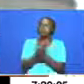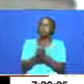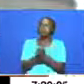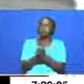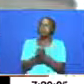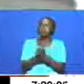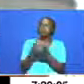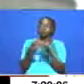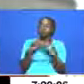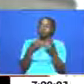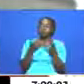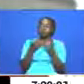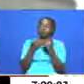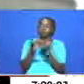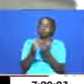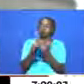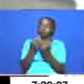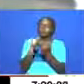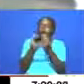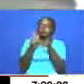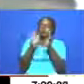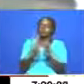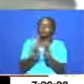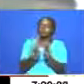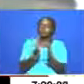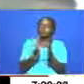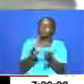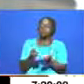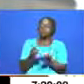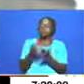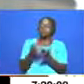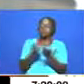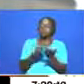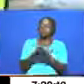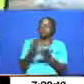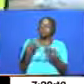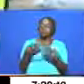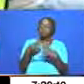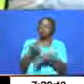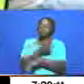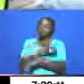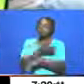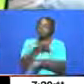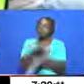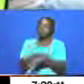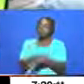has been critical, especially in ensuring that our people are getting treated.